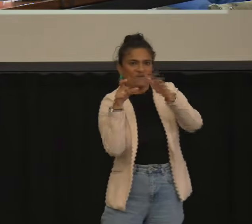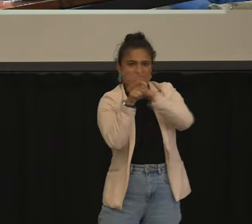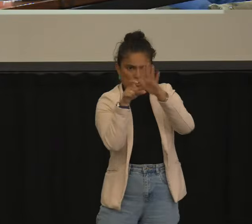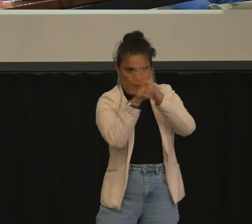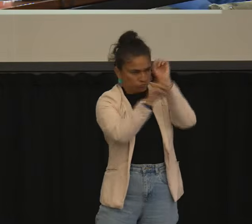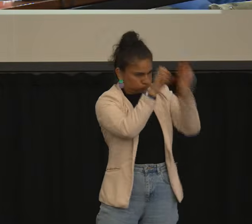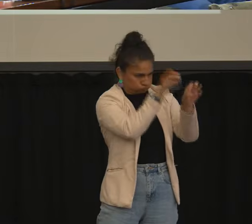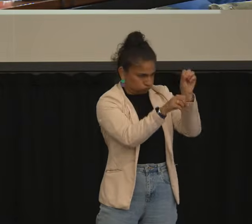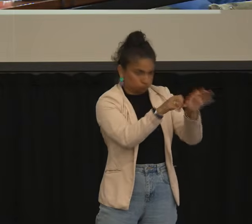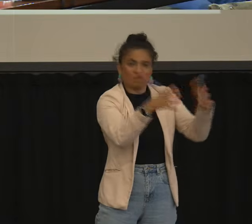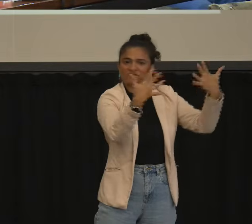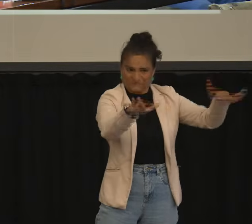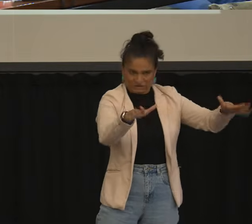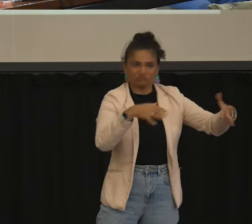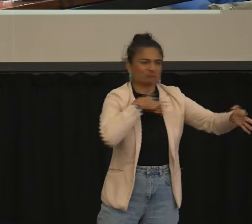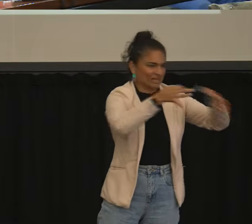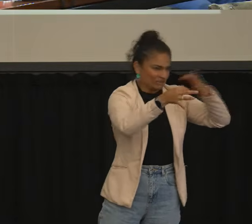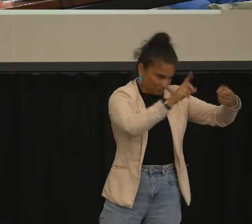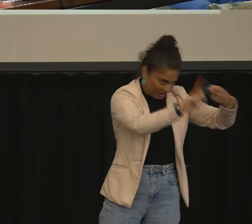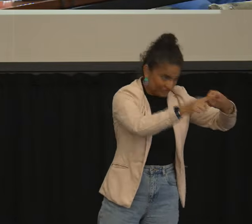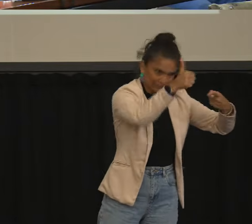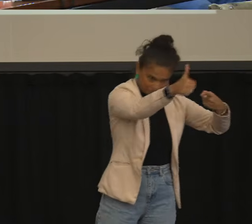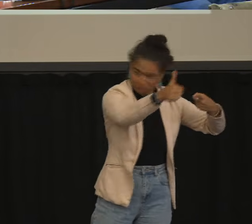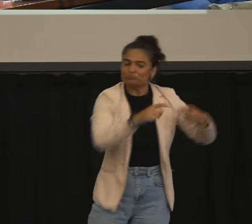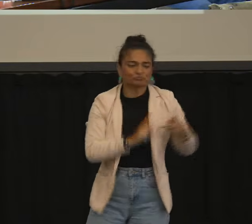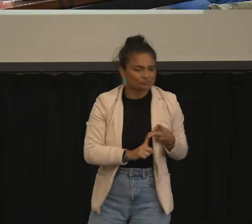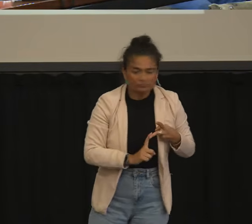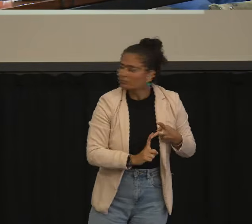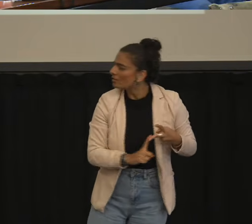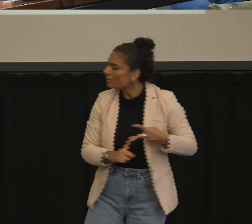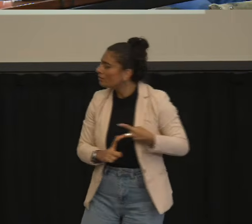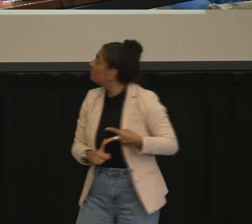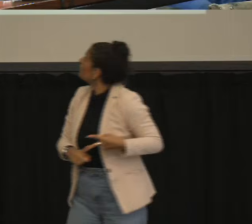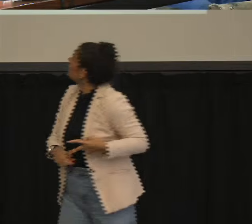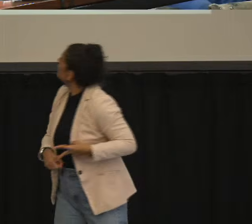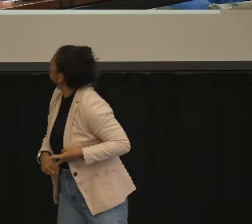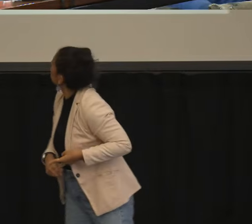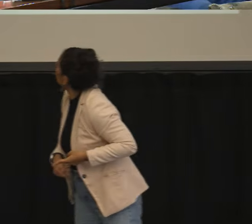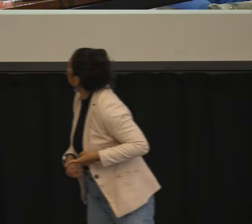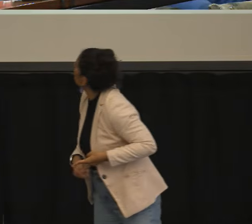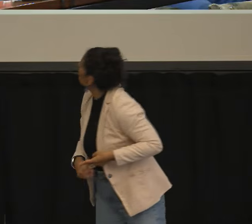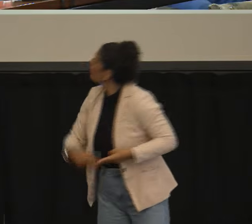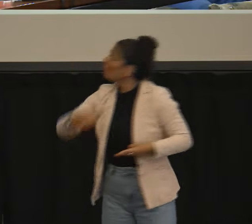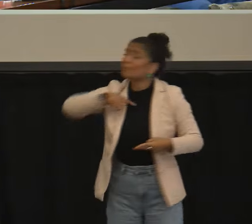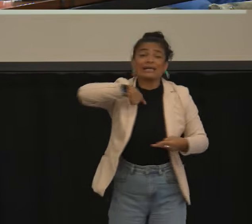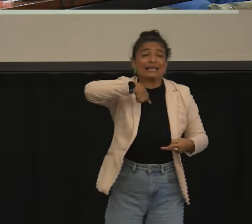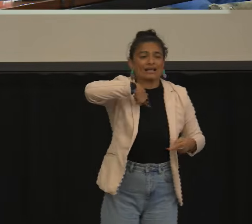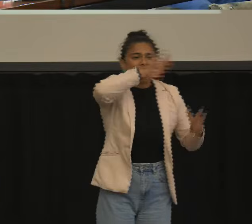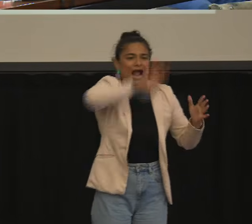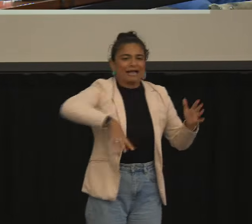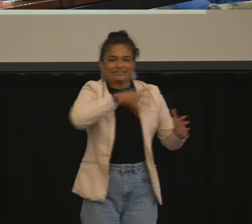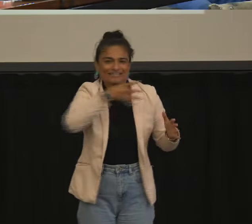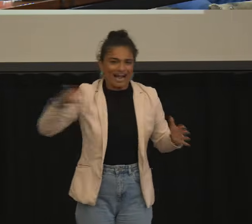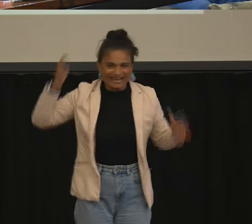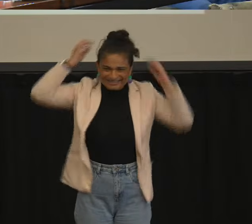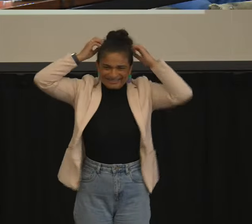So at HandLab, we are responsible for the content and creating of the content, etc. I've explained.